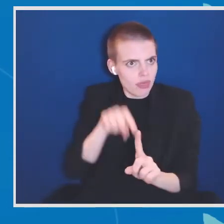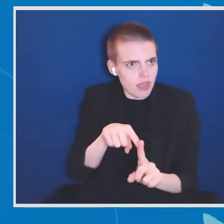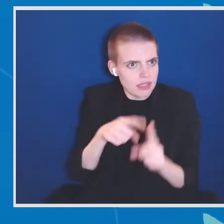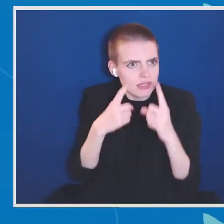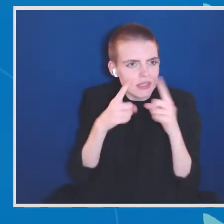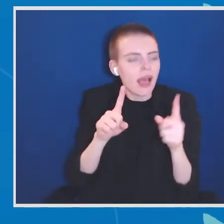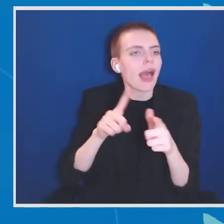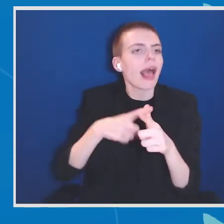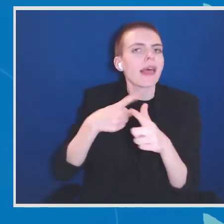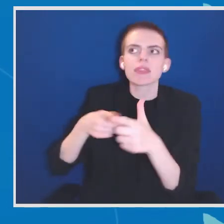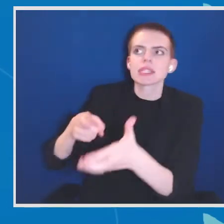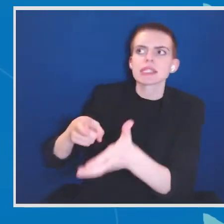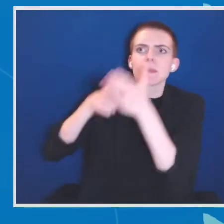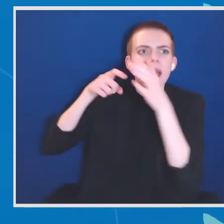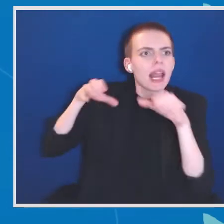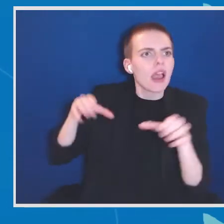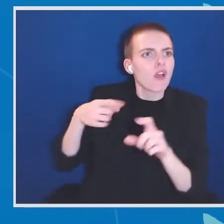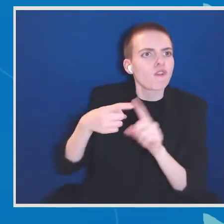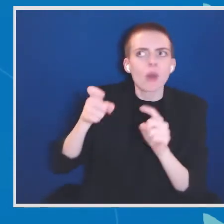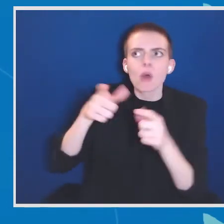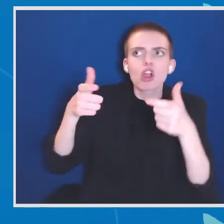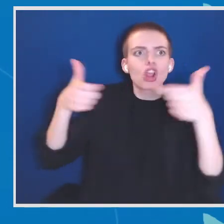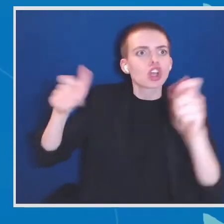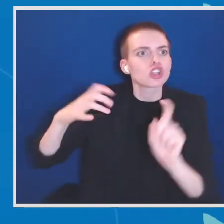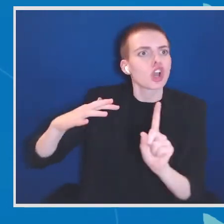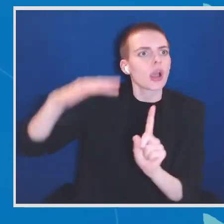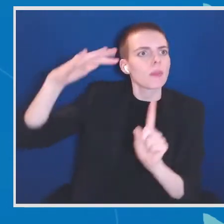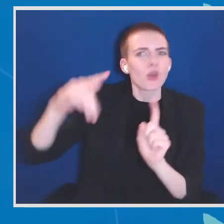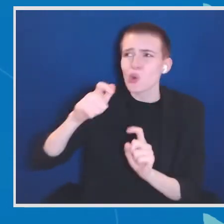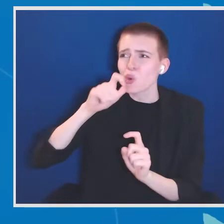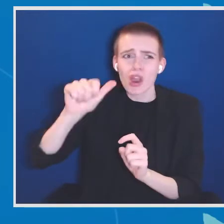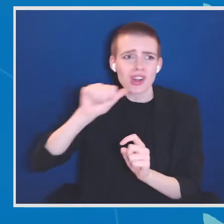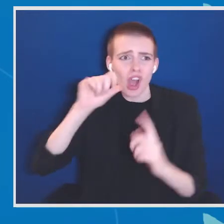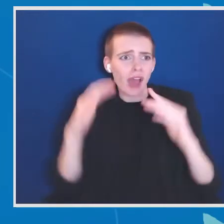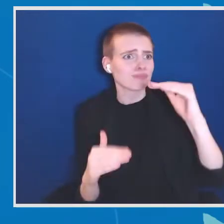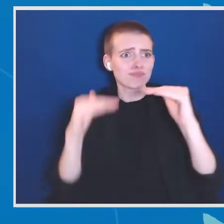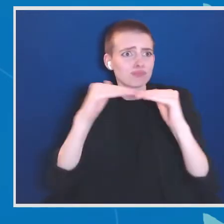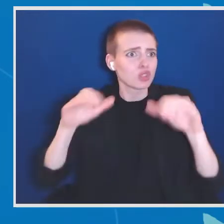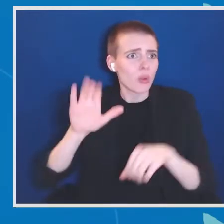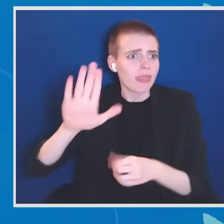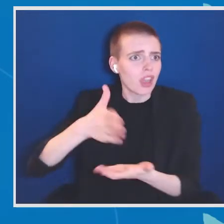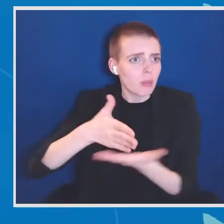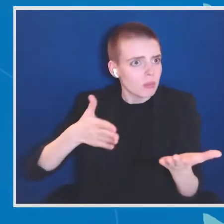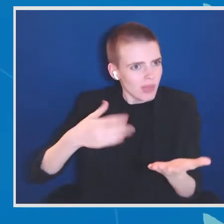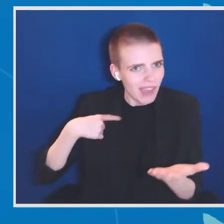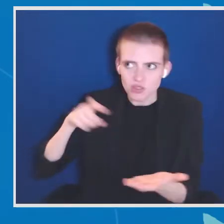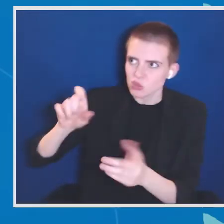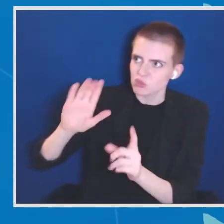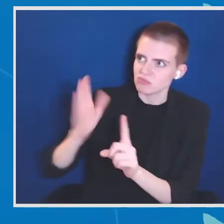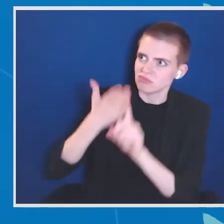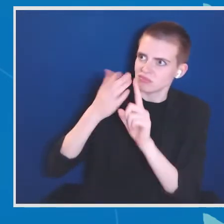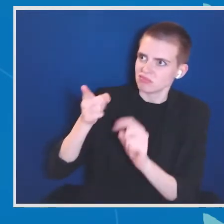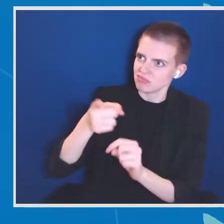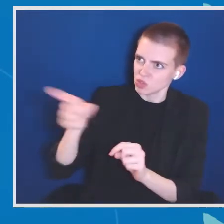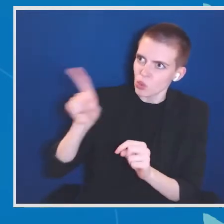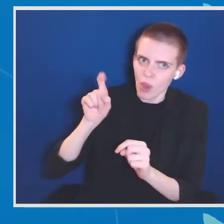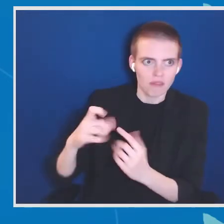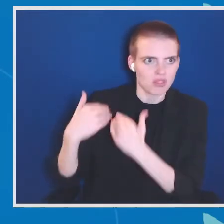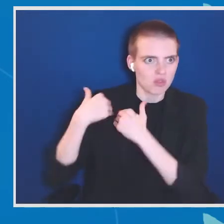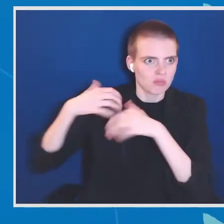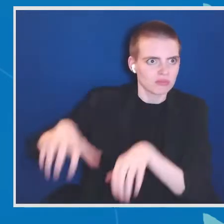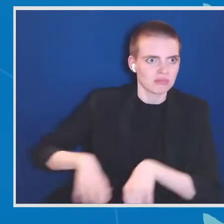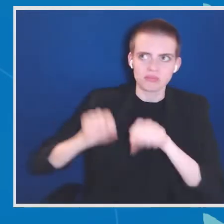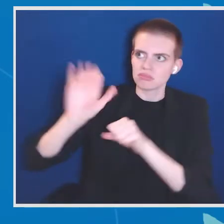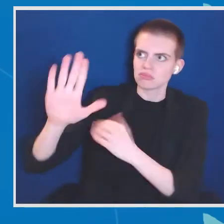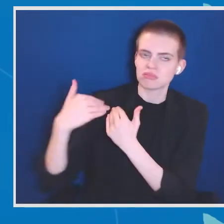larger emitters who are not even doing their part, and say, you need to do your part, and demand that the UN takes